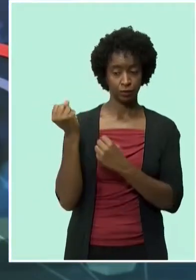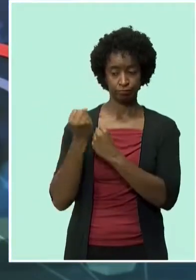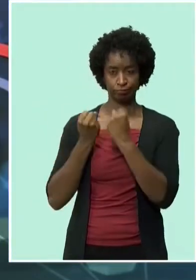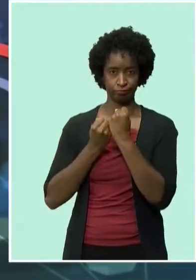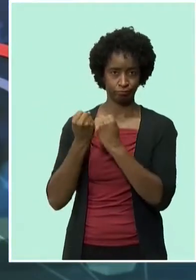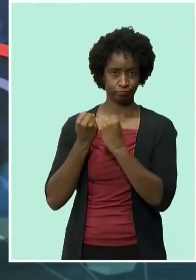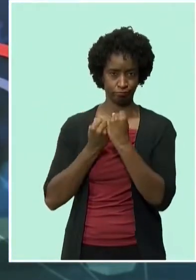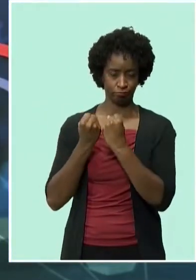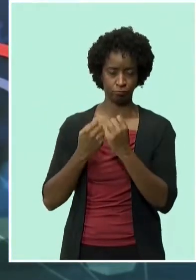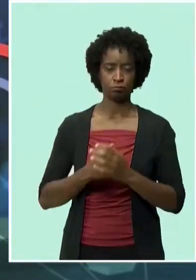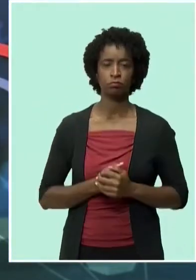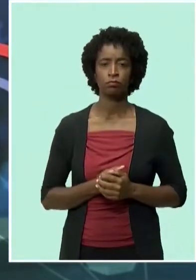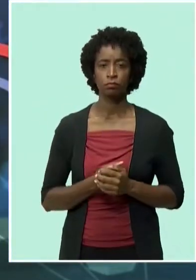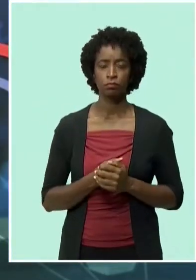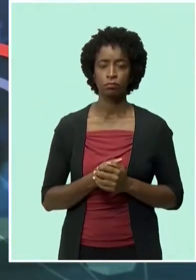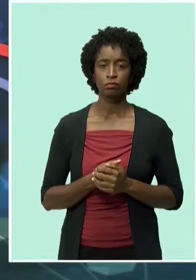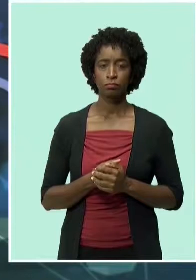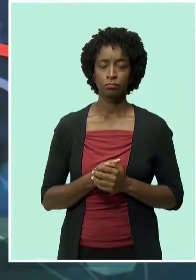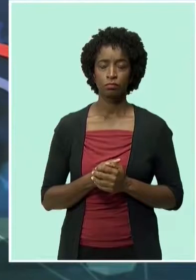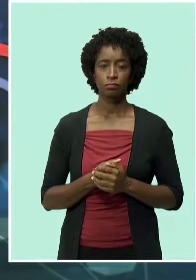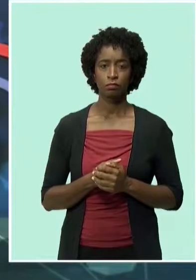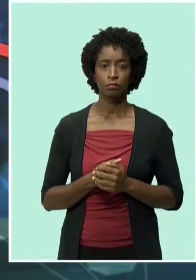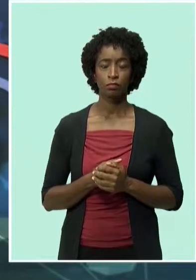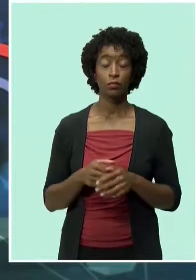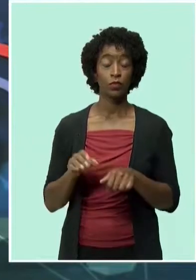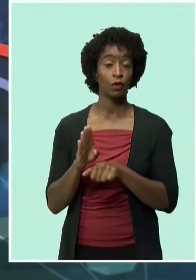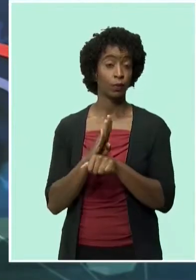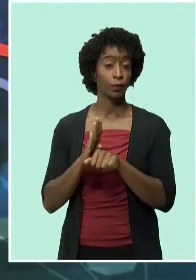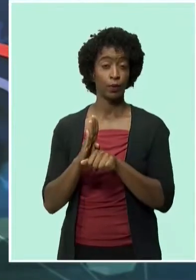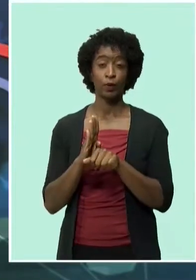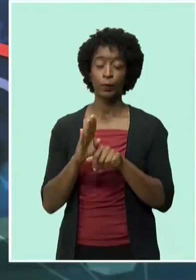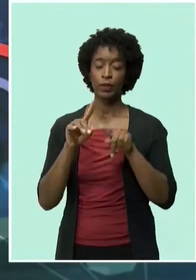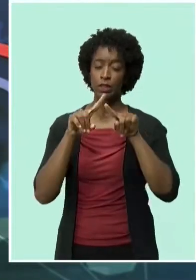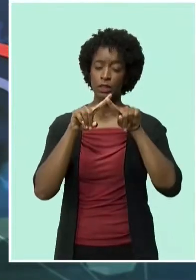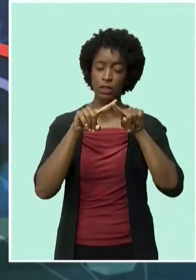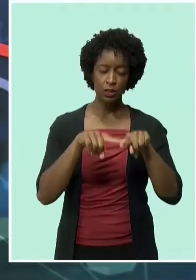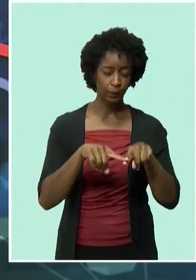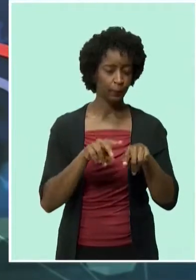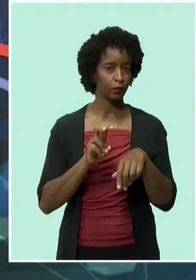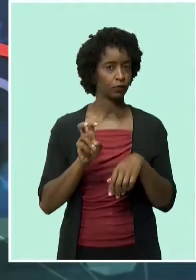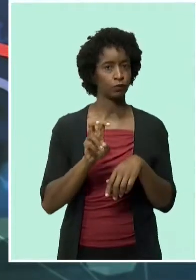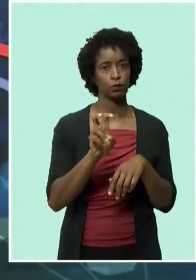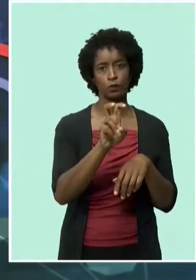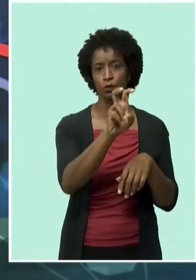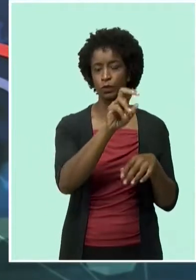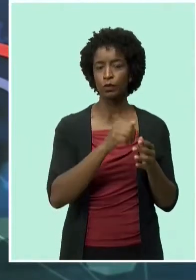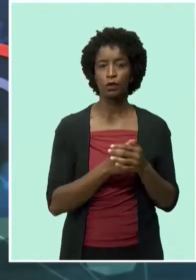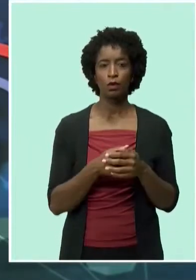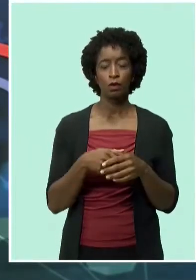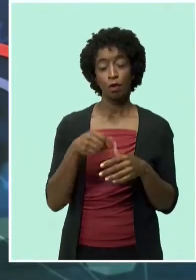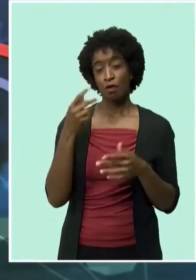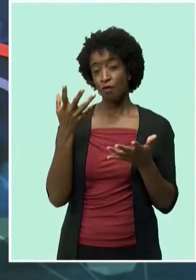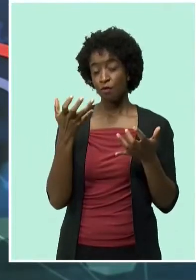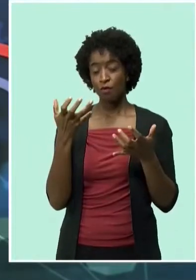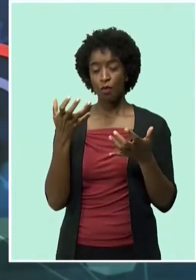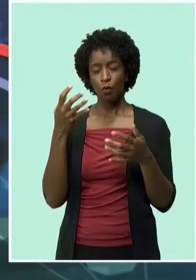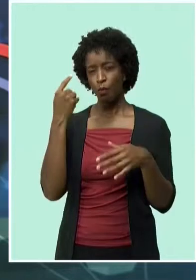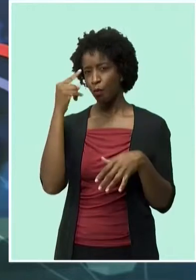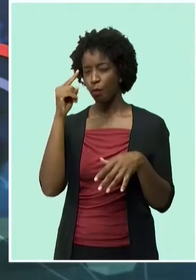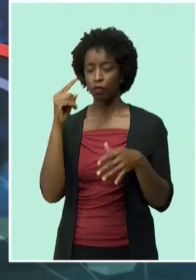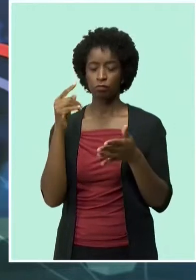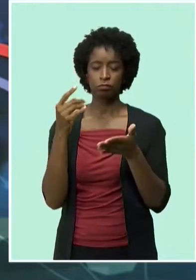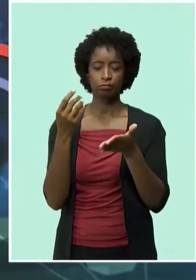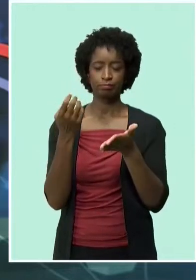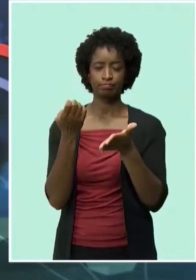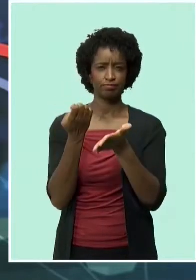Thanks, Shane. Barbados remains heavily reliant on the tourism industry for its economic prospects, and as such, it will continue work to